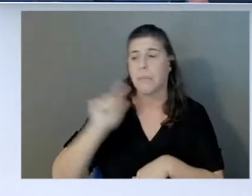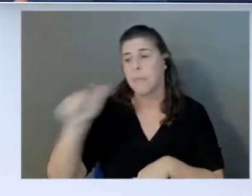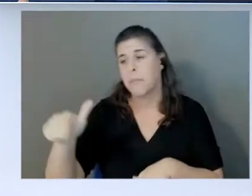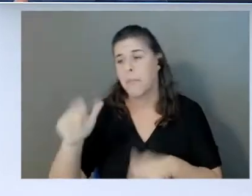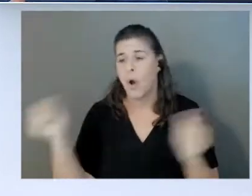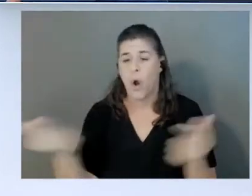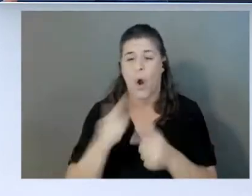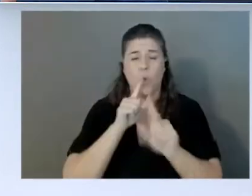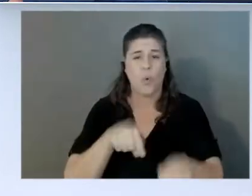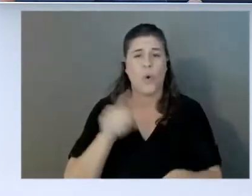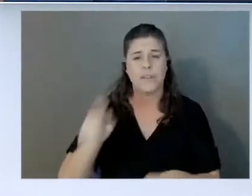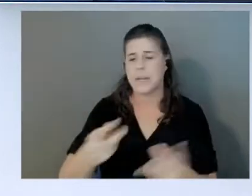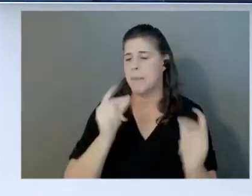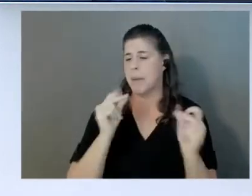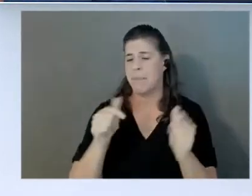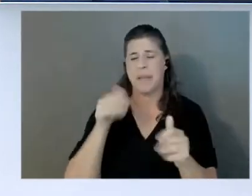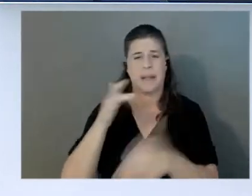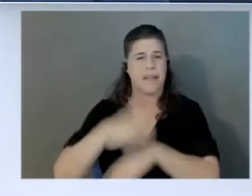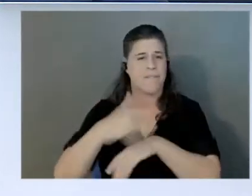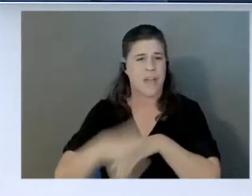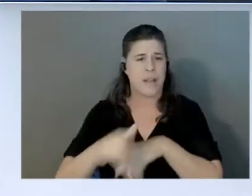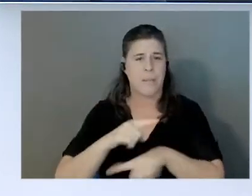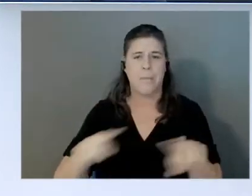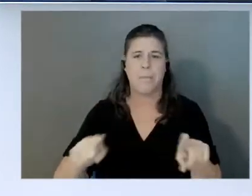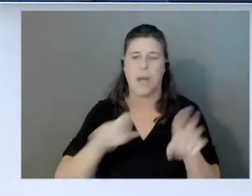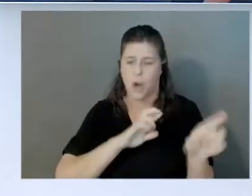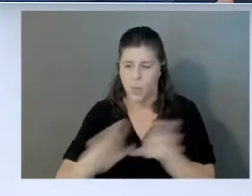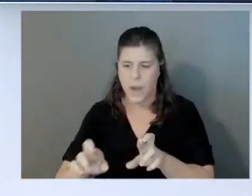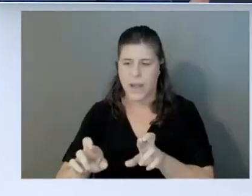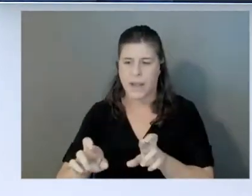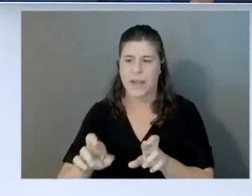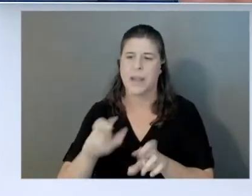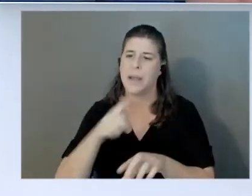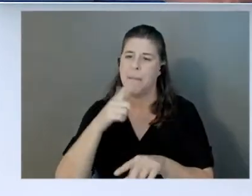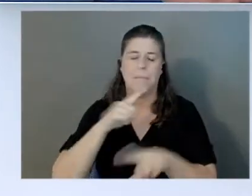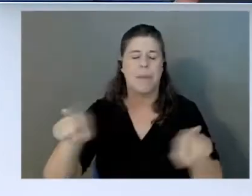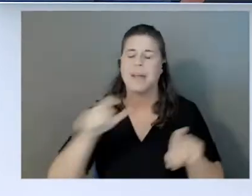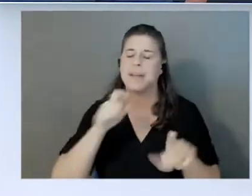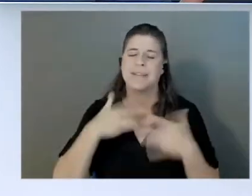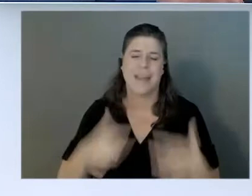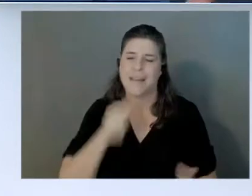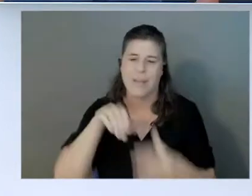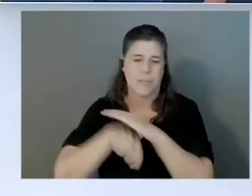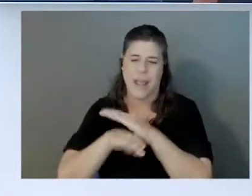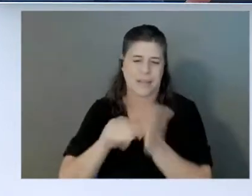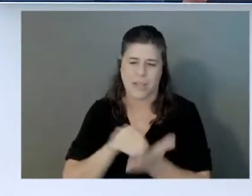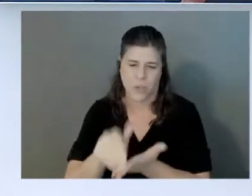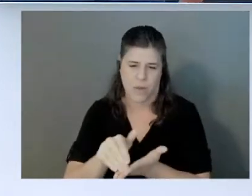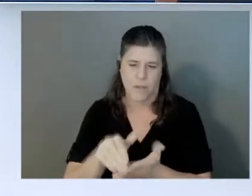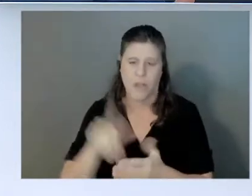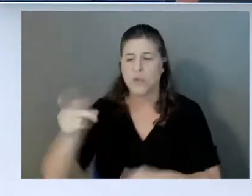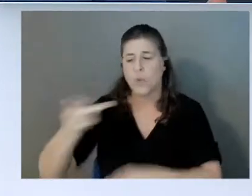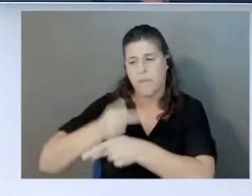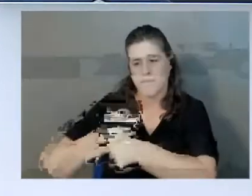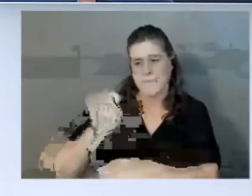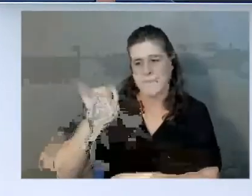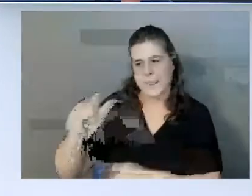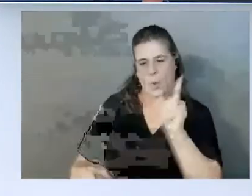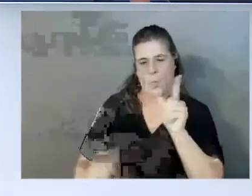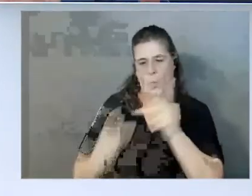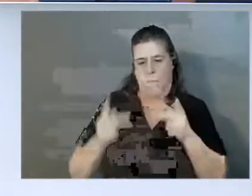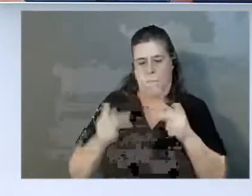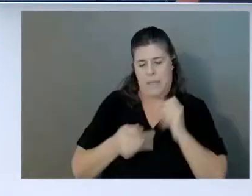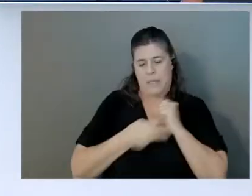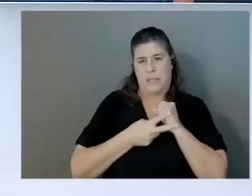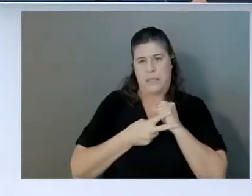be immediately available, but are very infrequently accessed. And you need to keep all this data at one place so that you can serve your